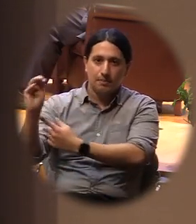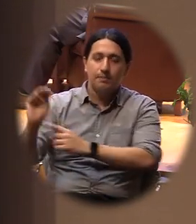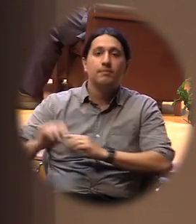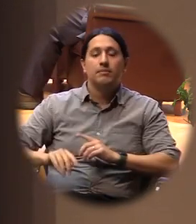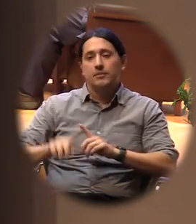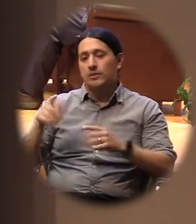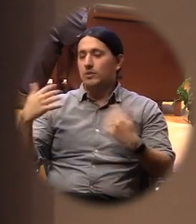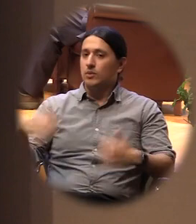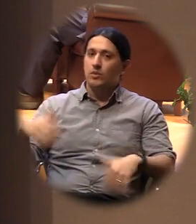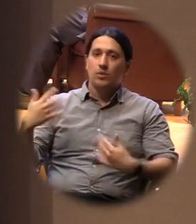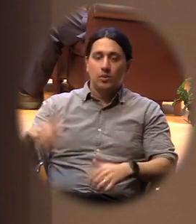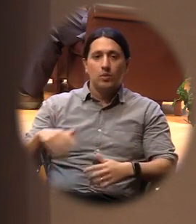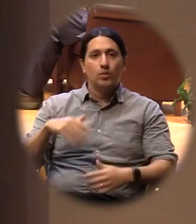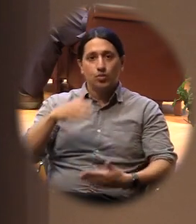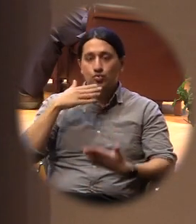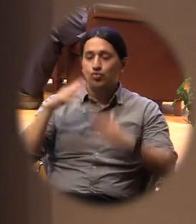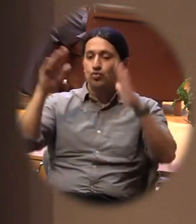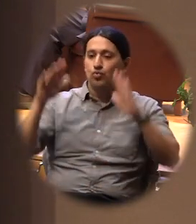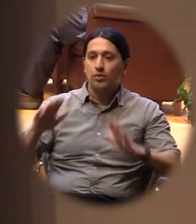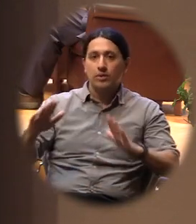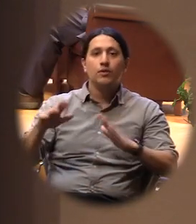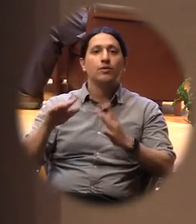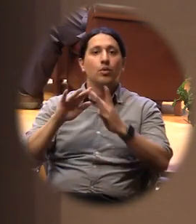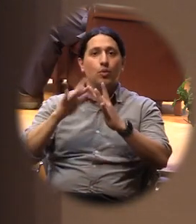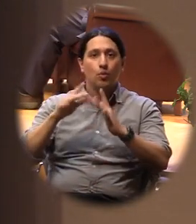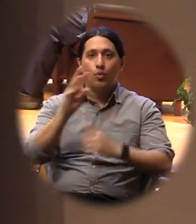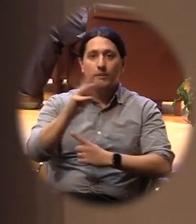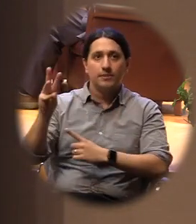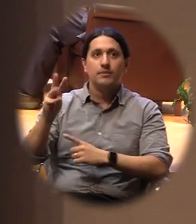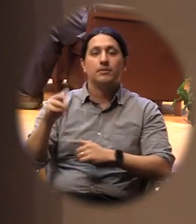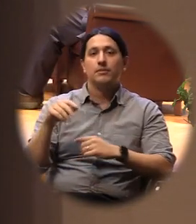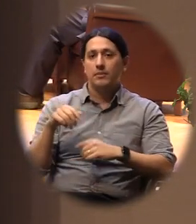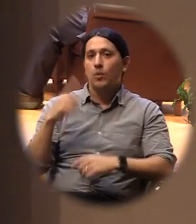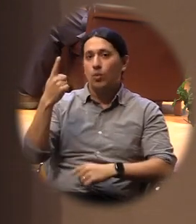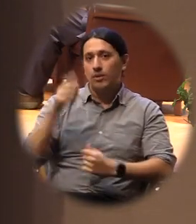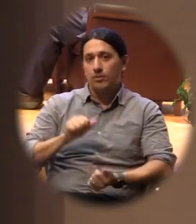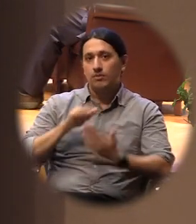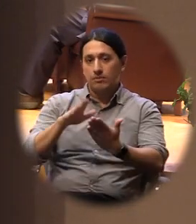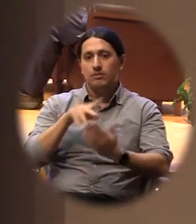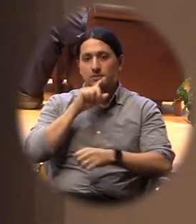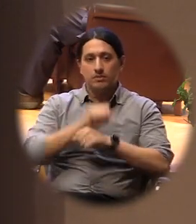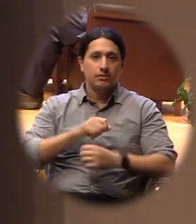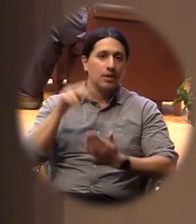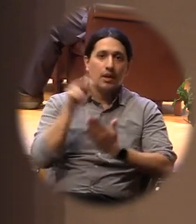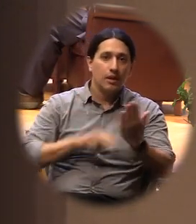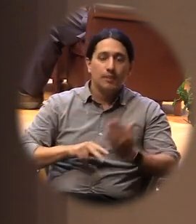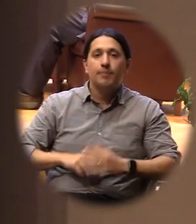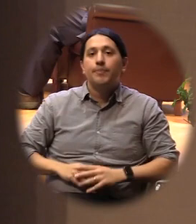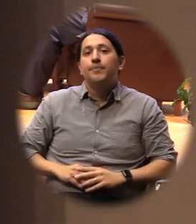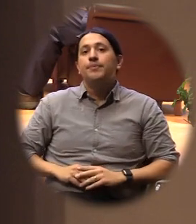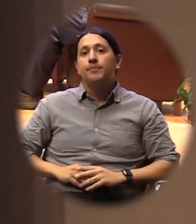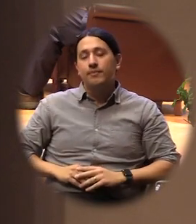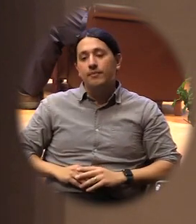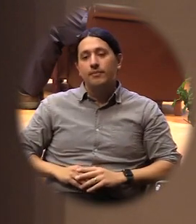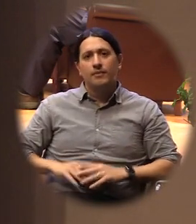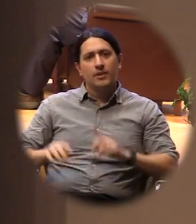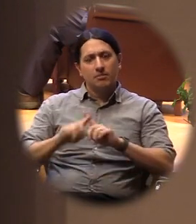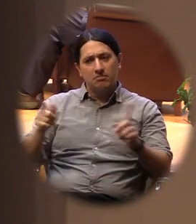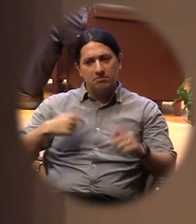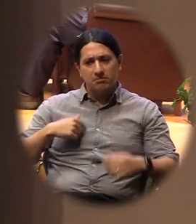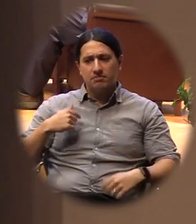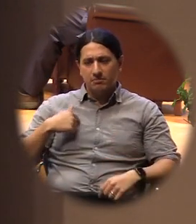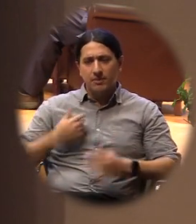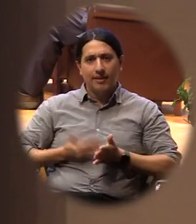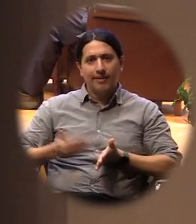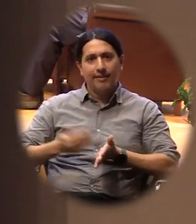site and it is definitely one approach um but there's a but I got really tired of the